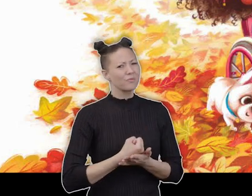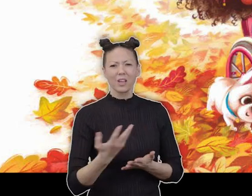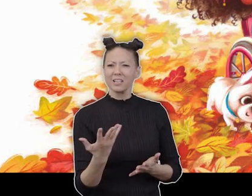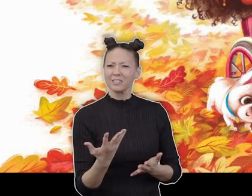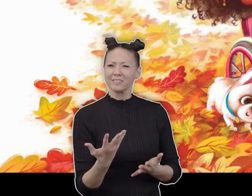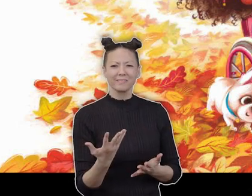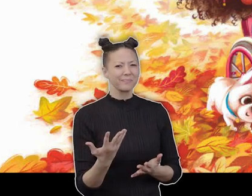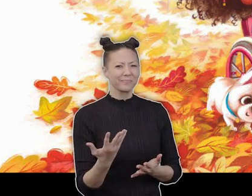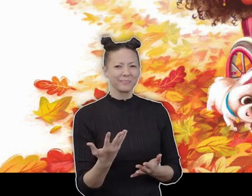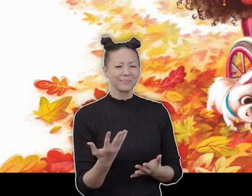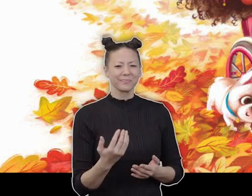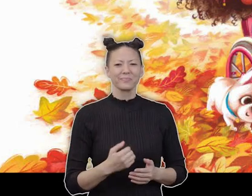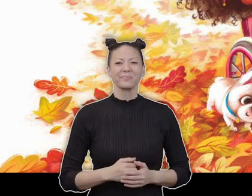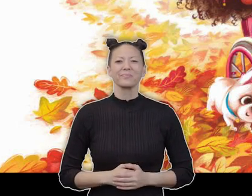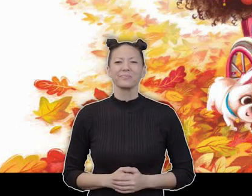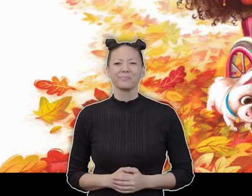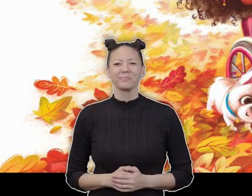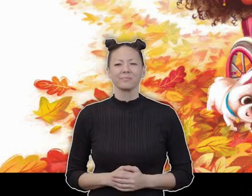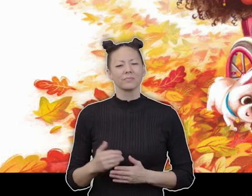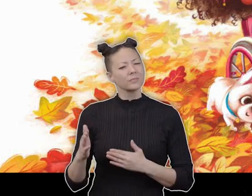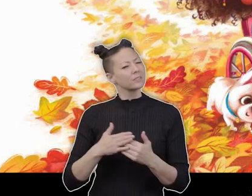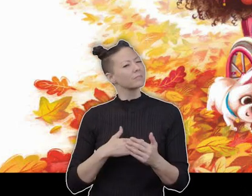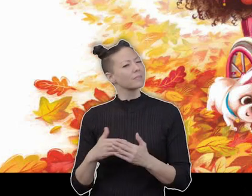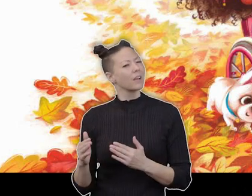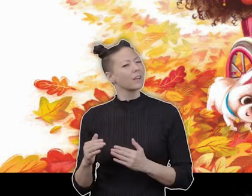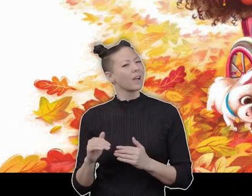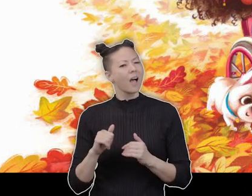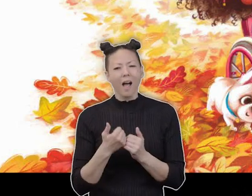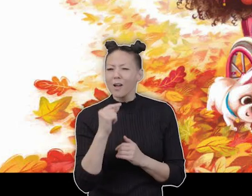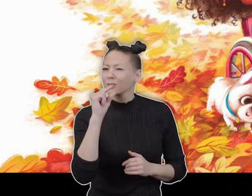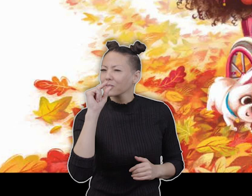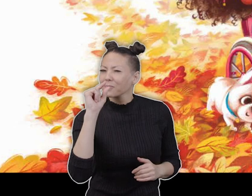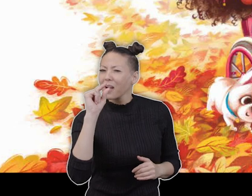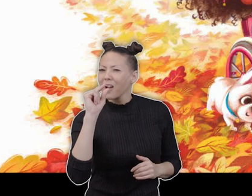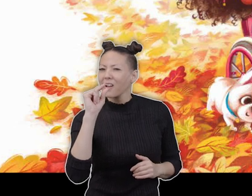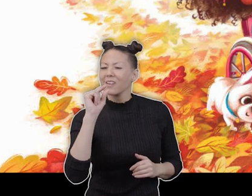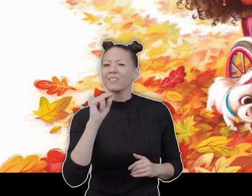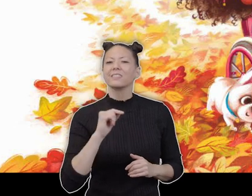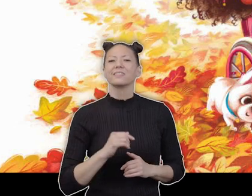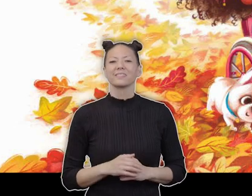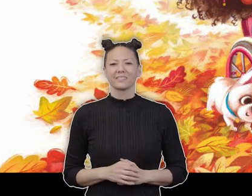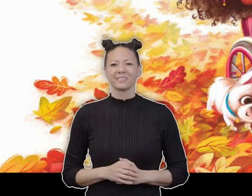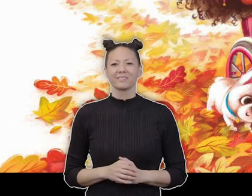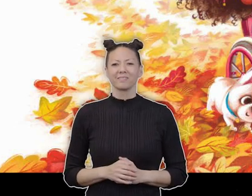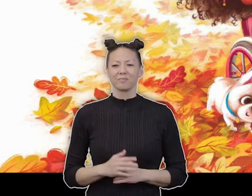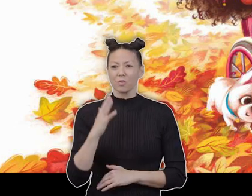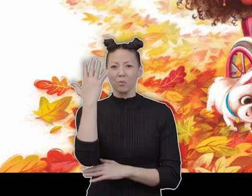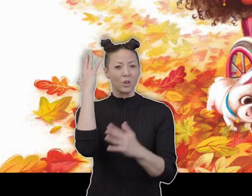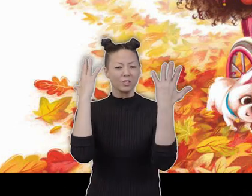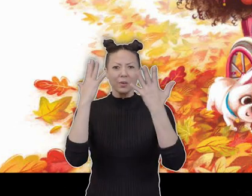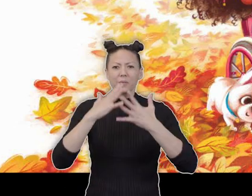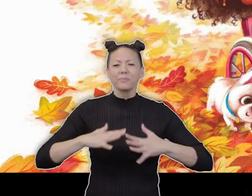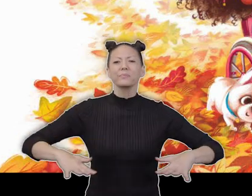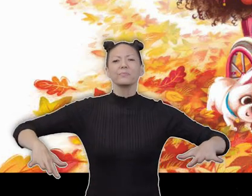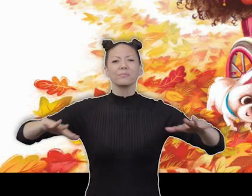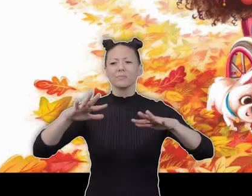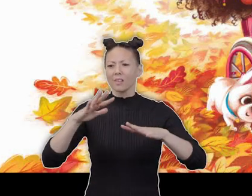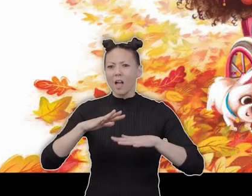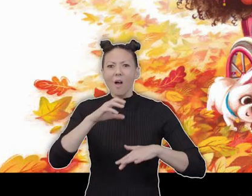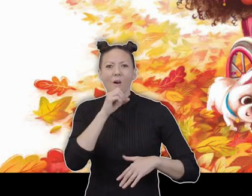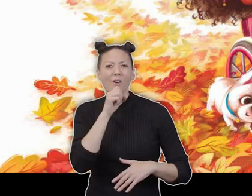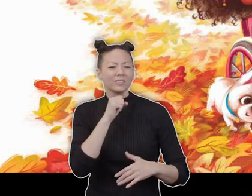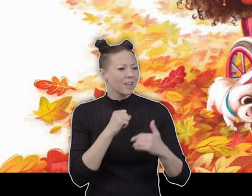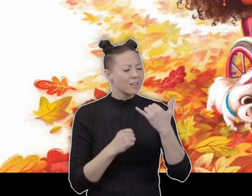of kindness is ever wasted, no matter how small. In a clearing of the woods